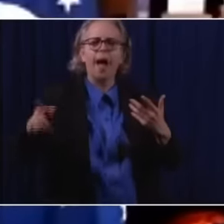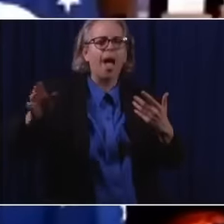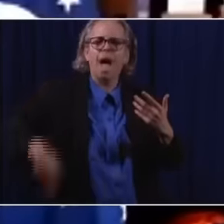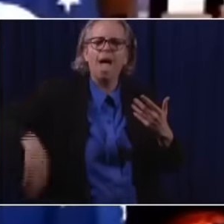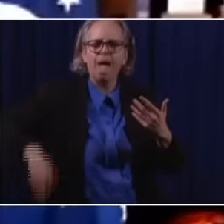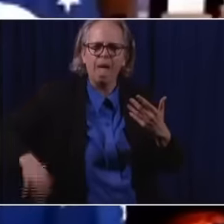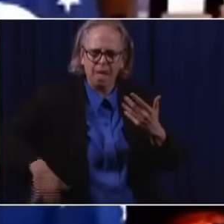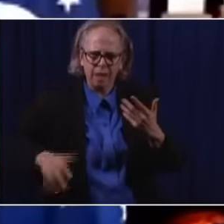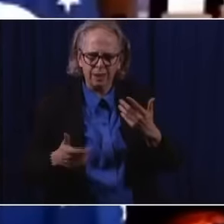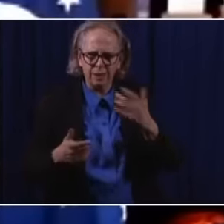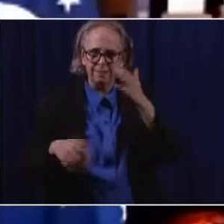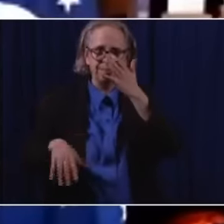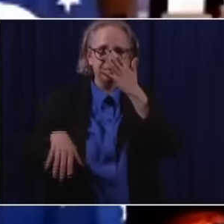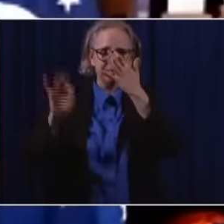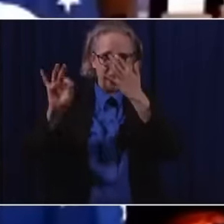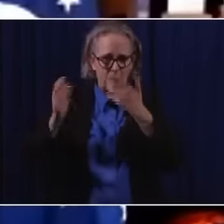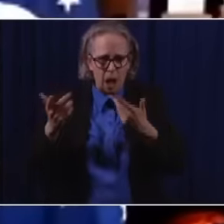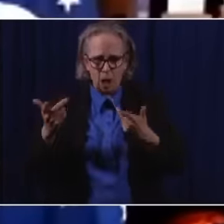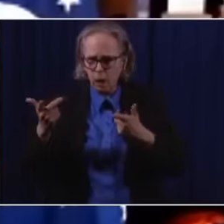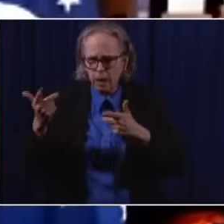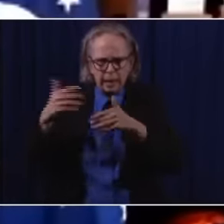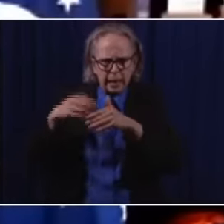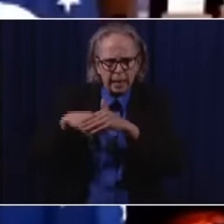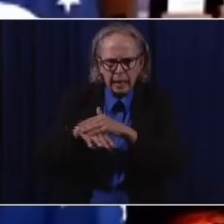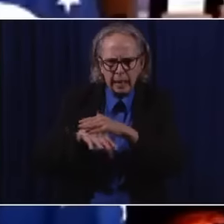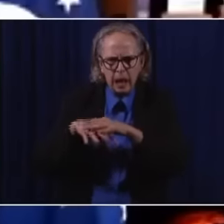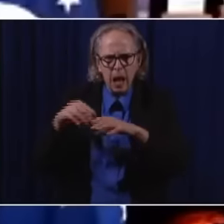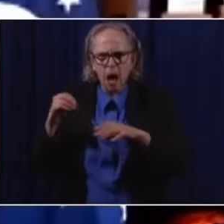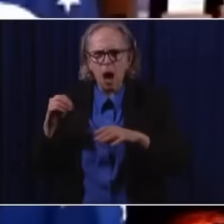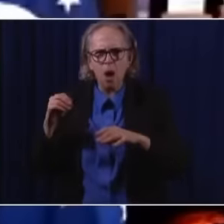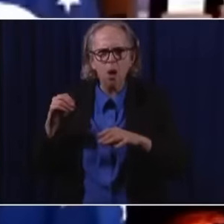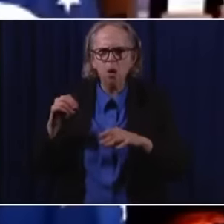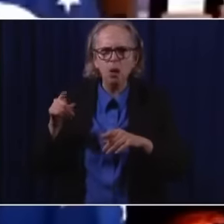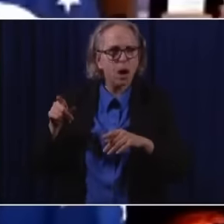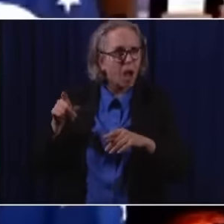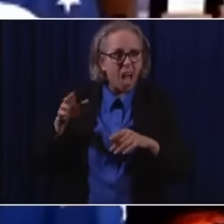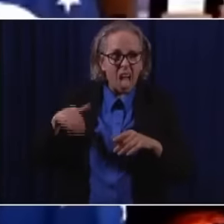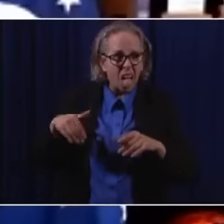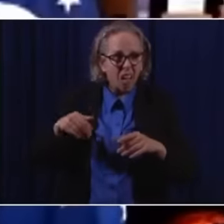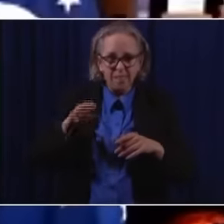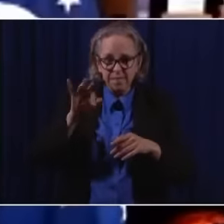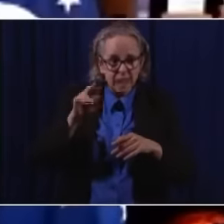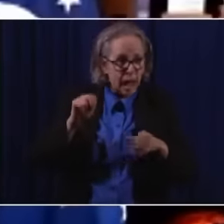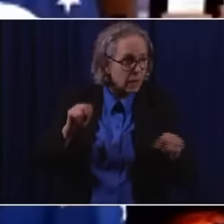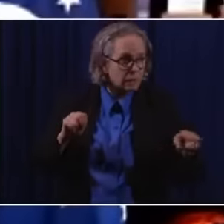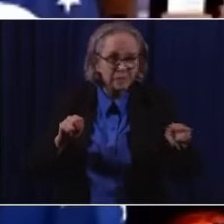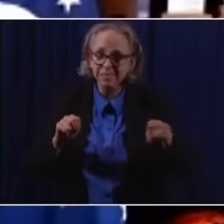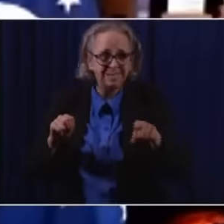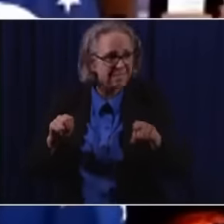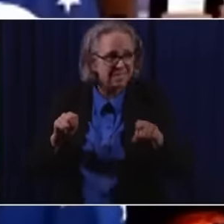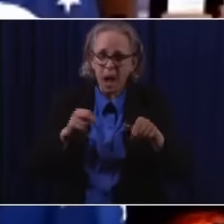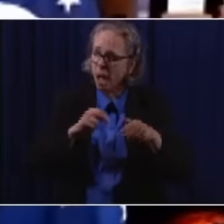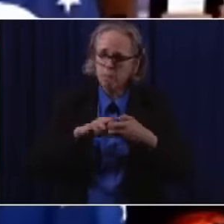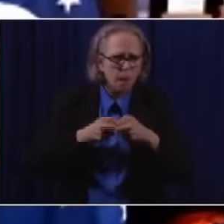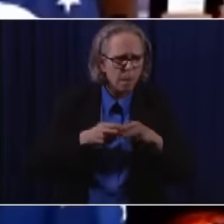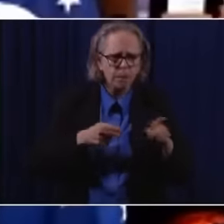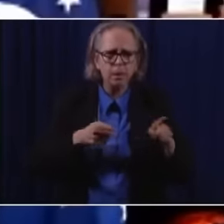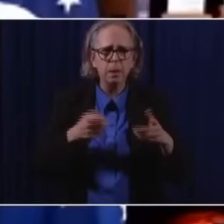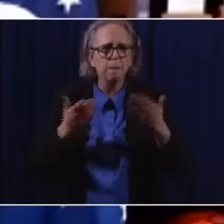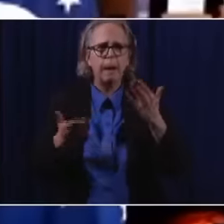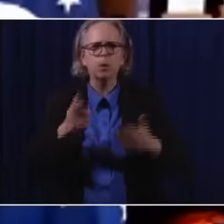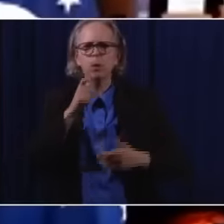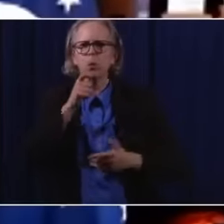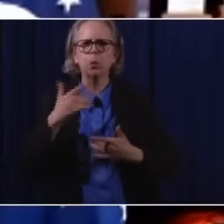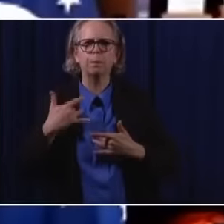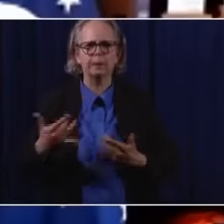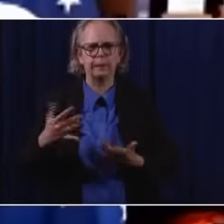the ingress or egress, it was a lot of times the student athletes themselves at a particular point in a game, as you might have